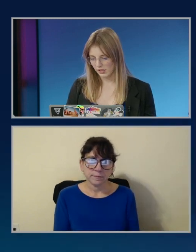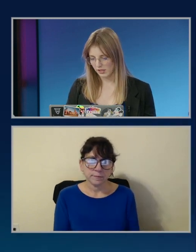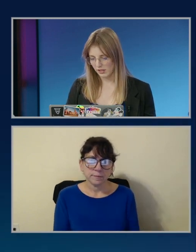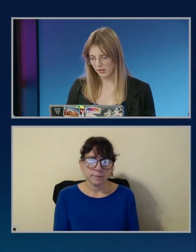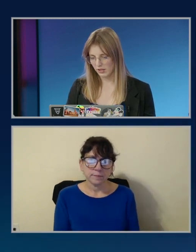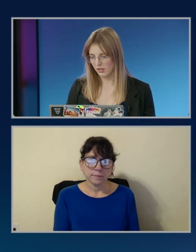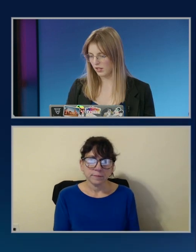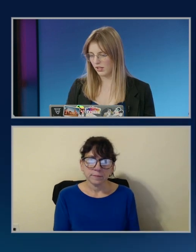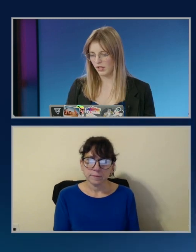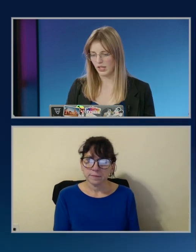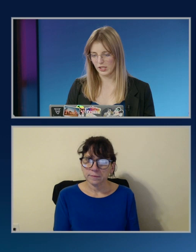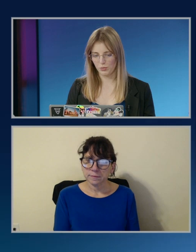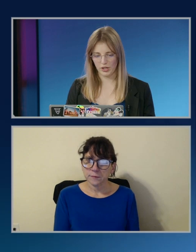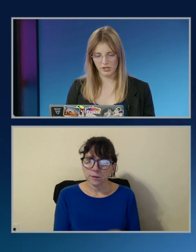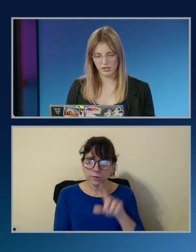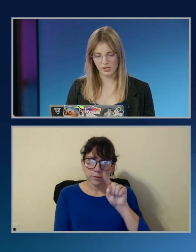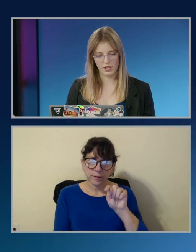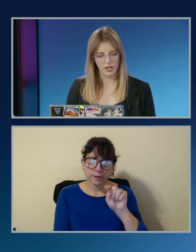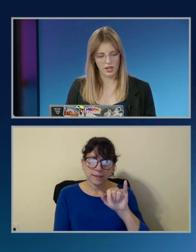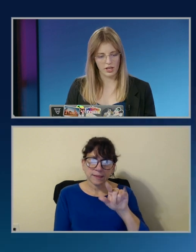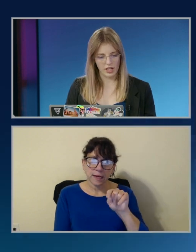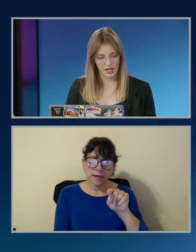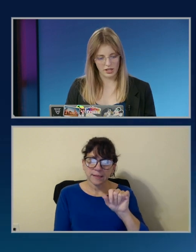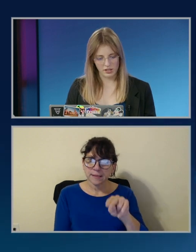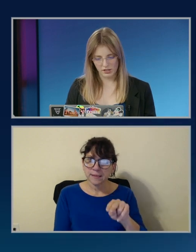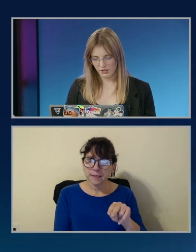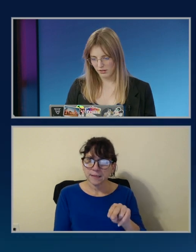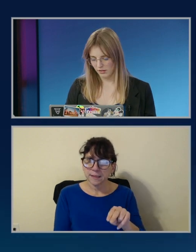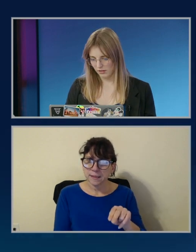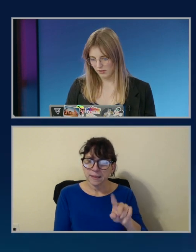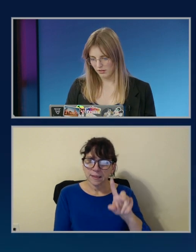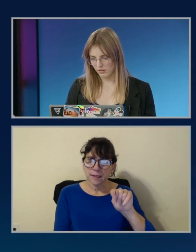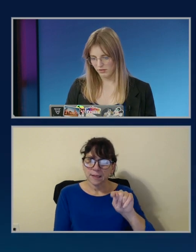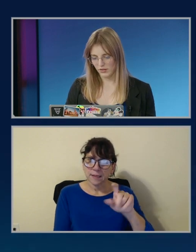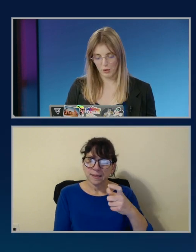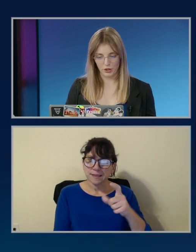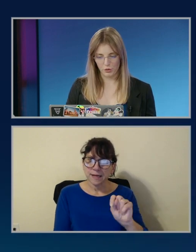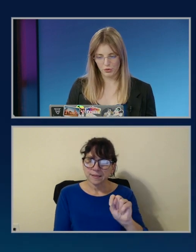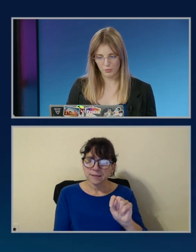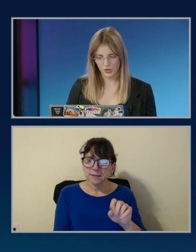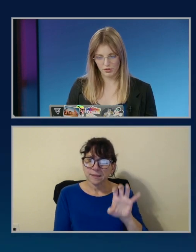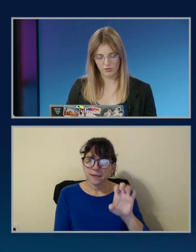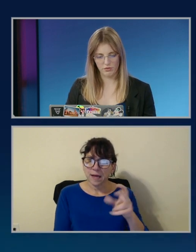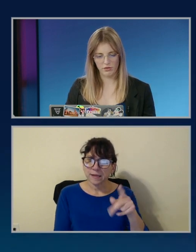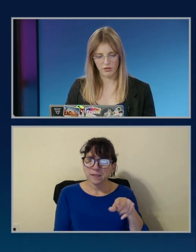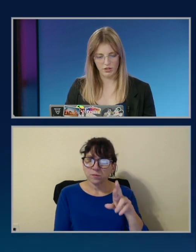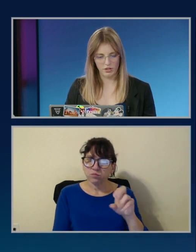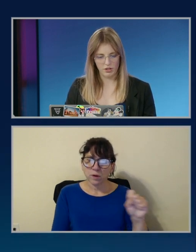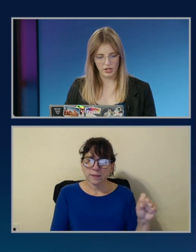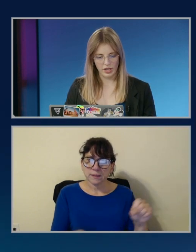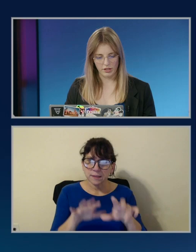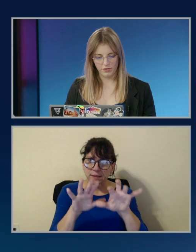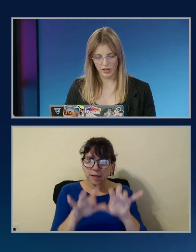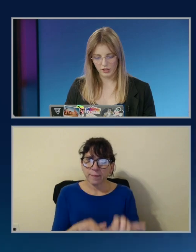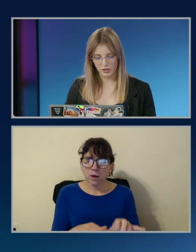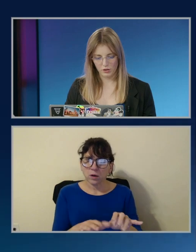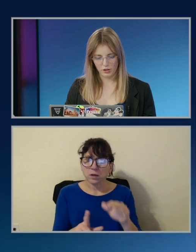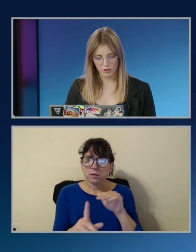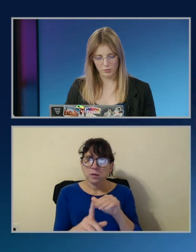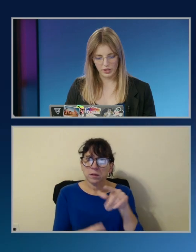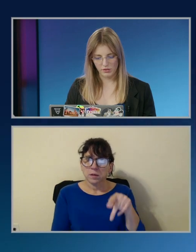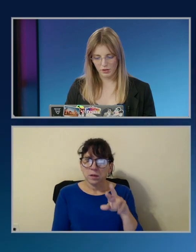Titan Text Express and type out a prompt. Okay. And in